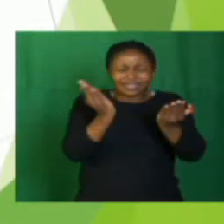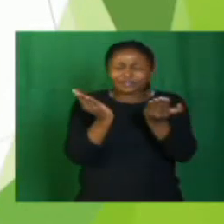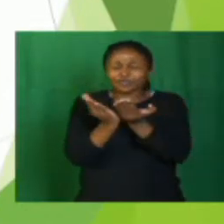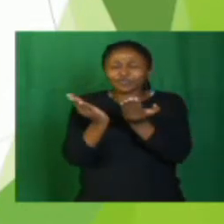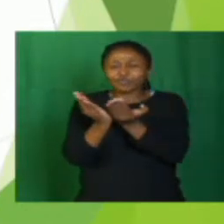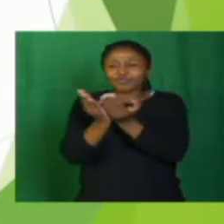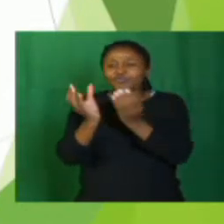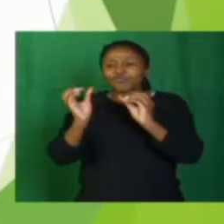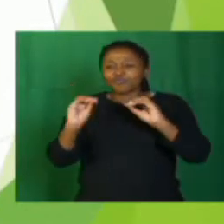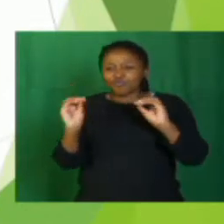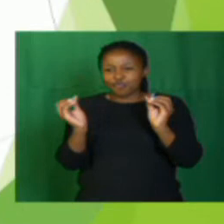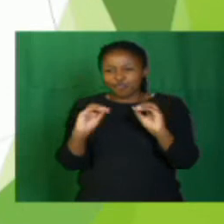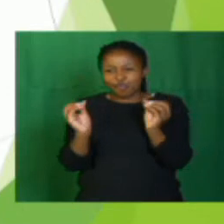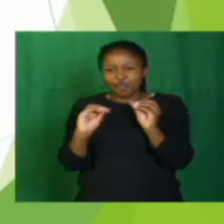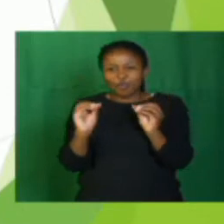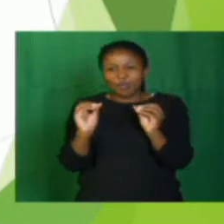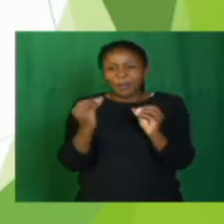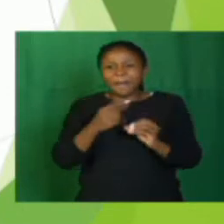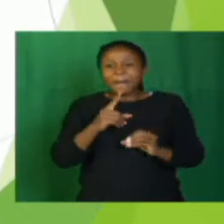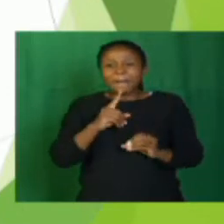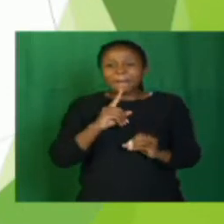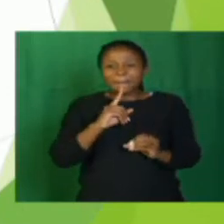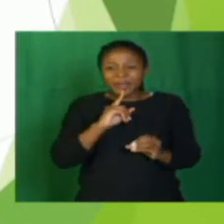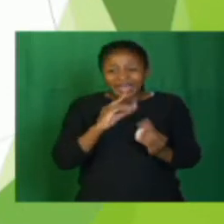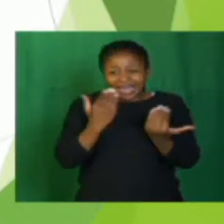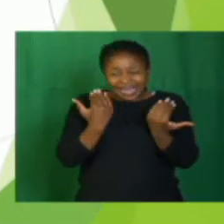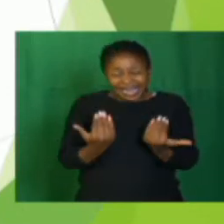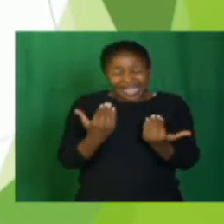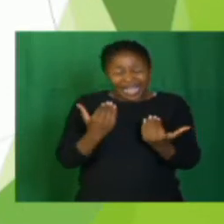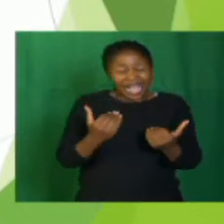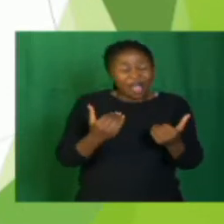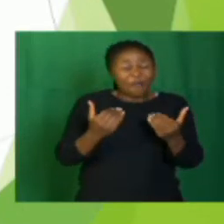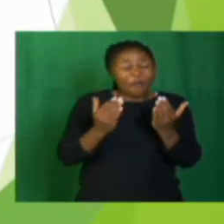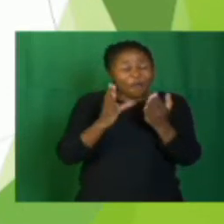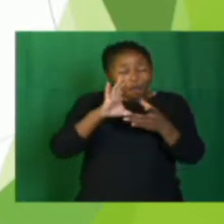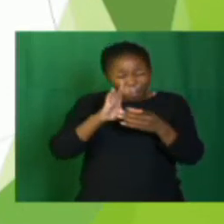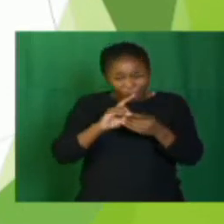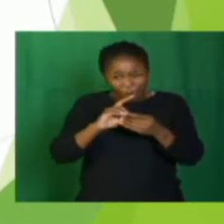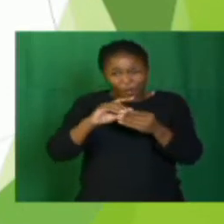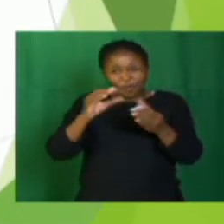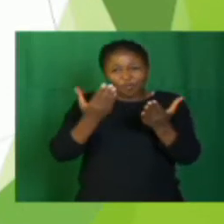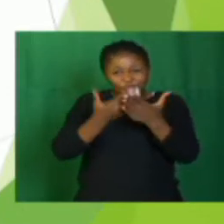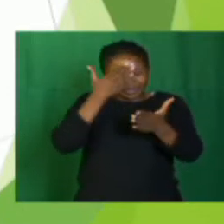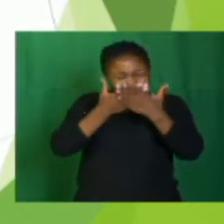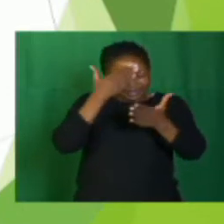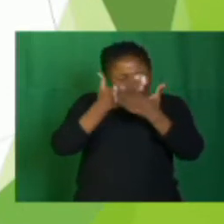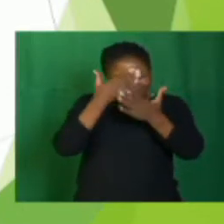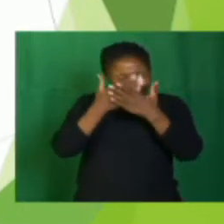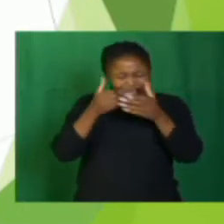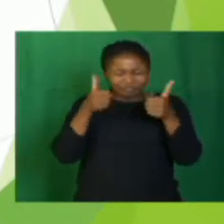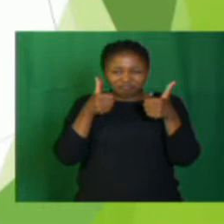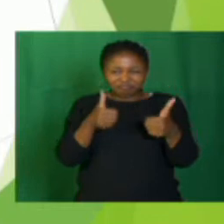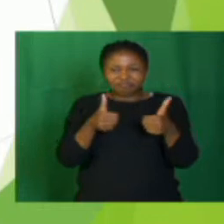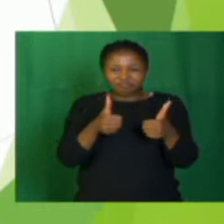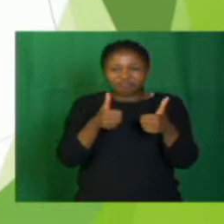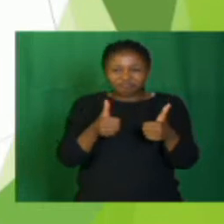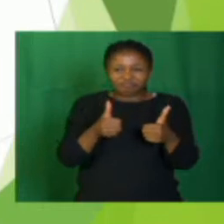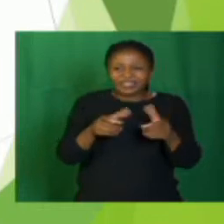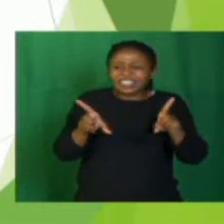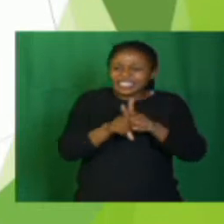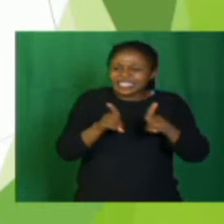system. Just like any other system, homeschooling has its strengths and